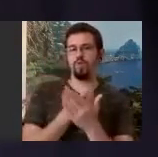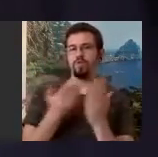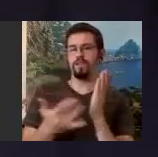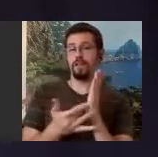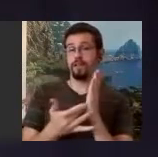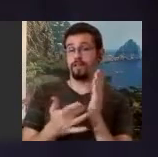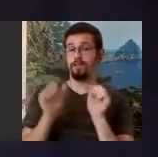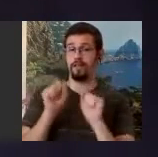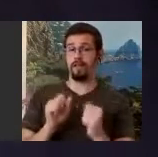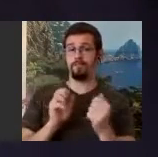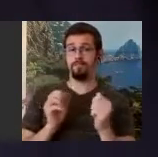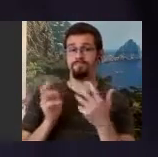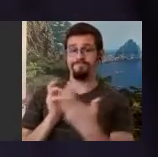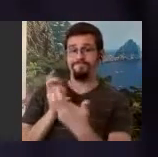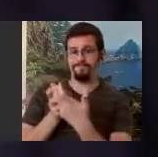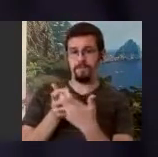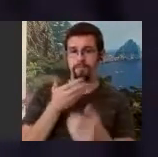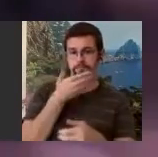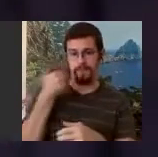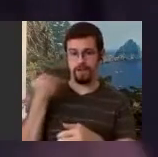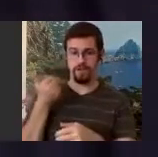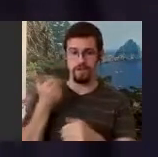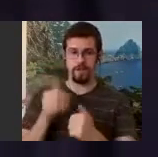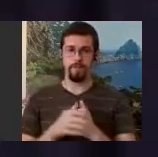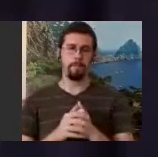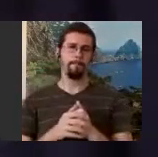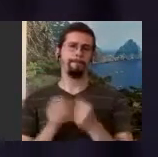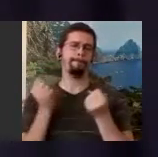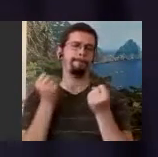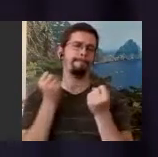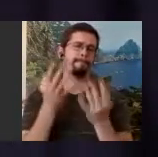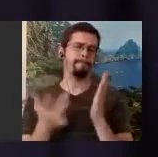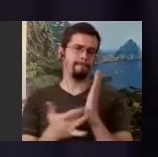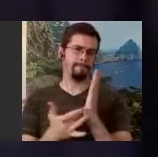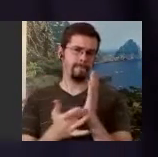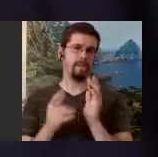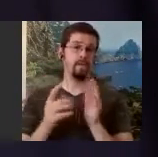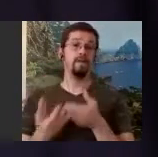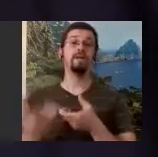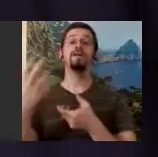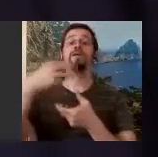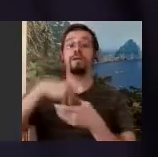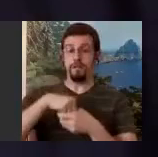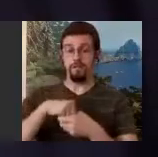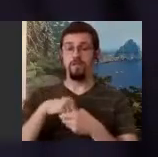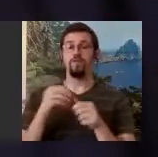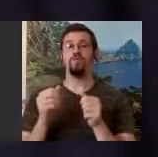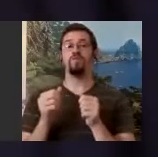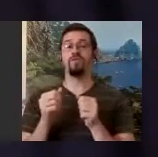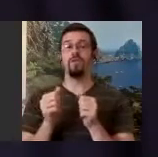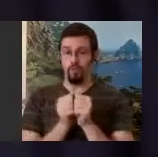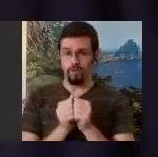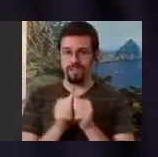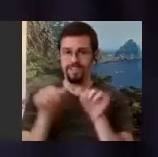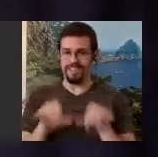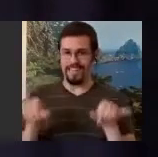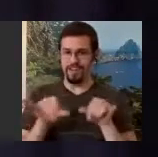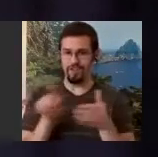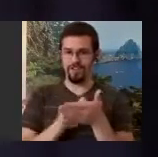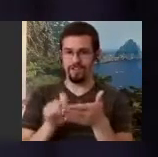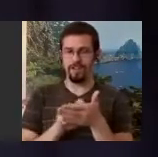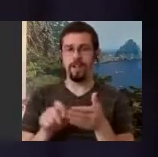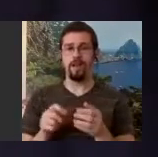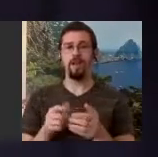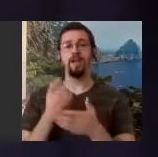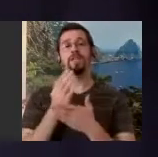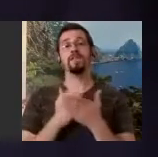musical aims. And many of these techniques came to be integrated into the standard framework. So some of the things that composers started to write in the